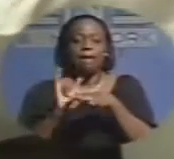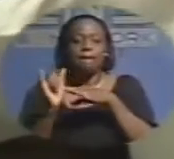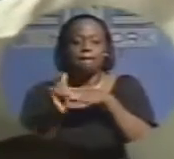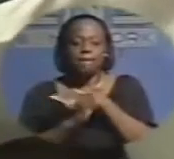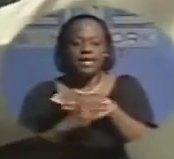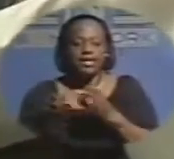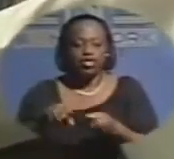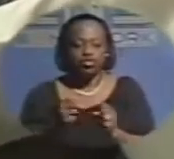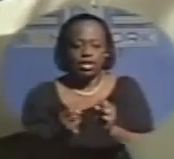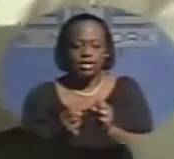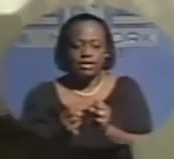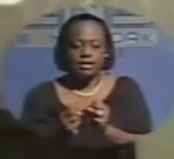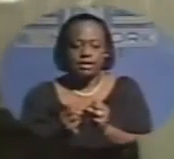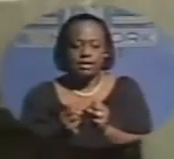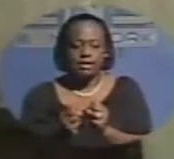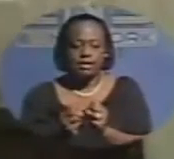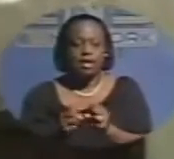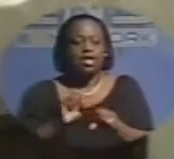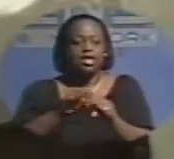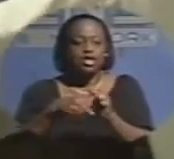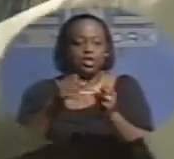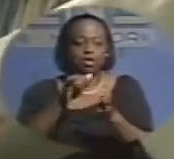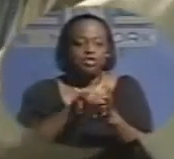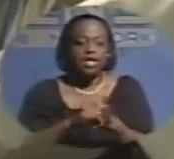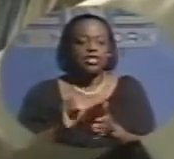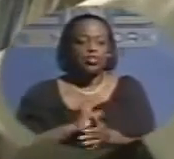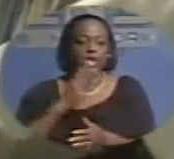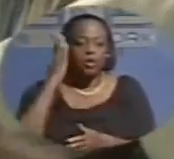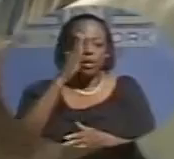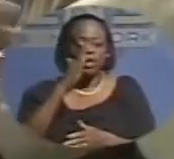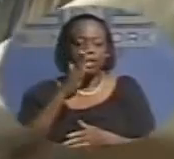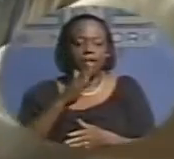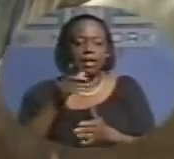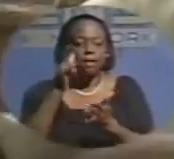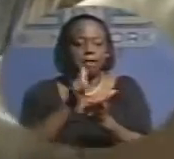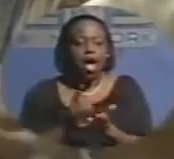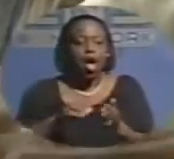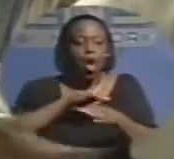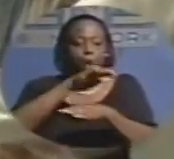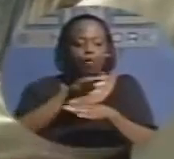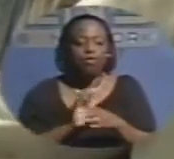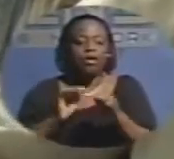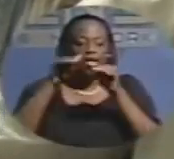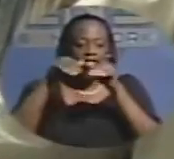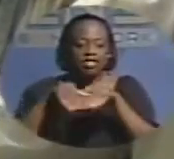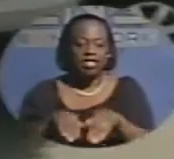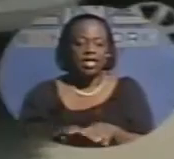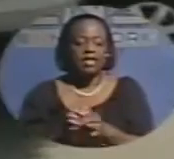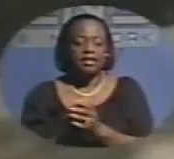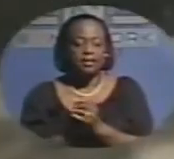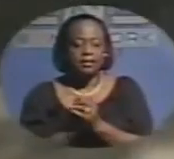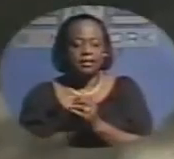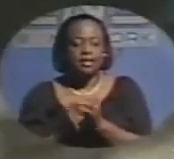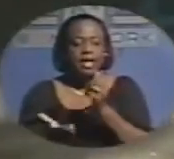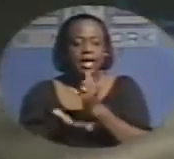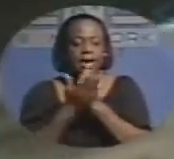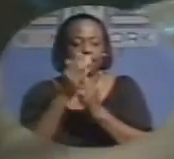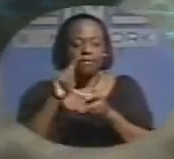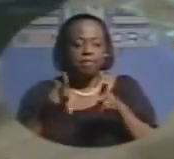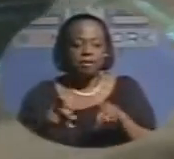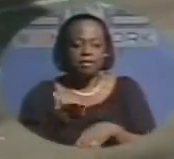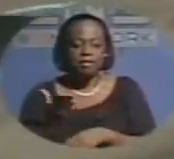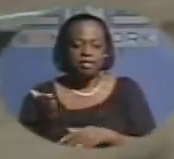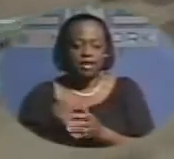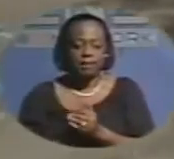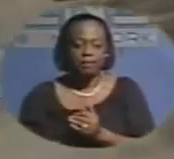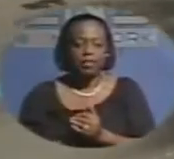hill to assist the merchants over the hill in keeping the machinery going on. Now, when